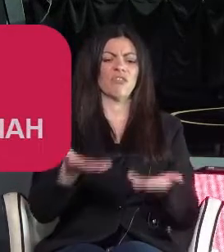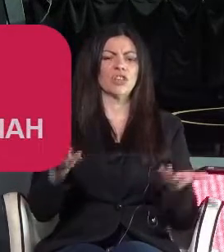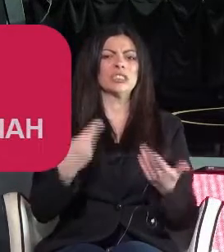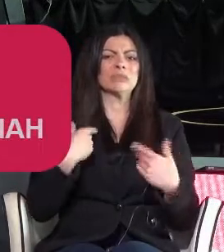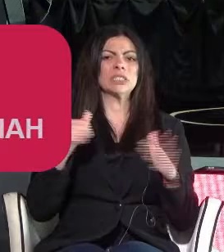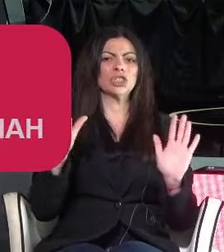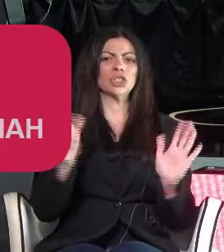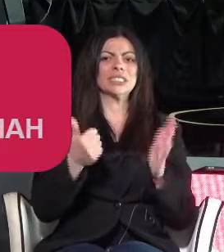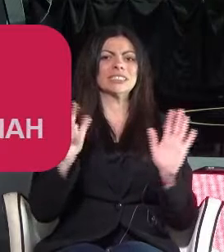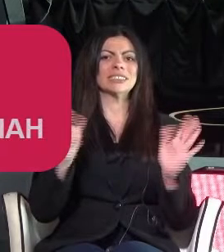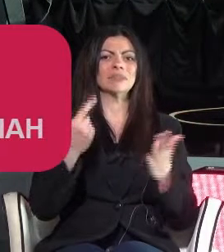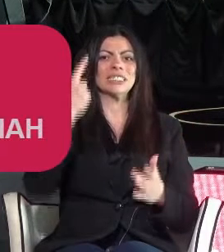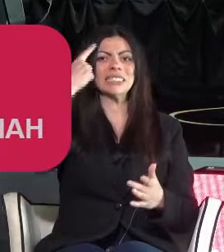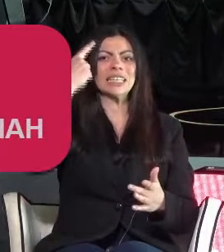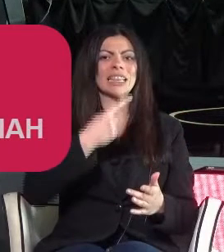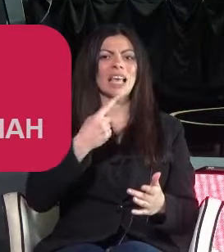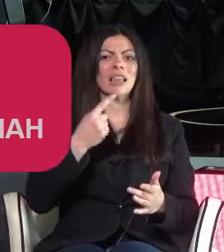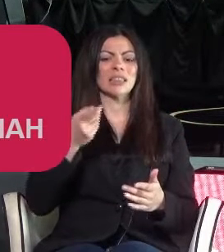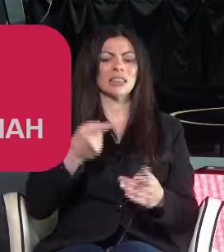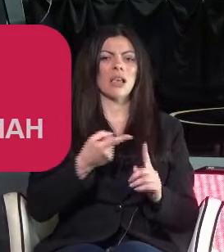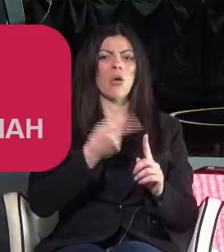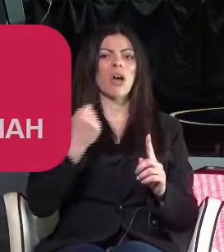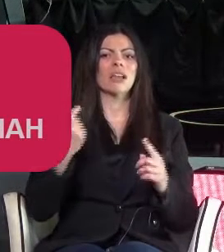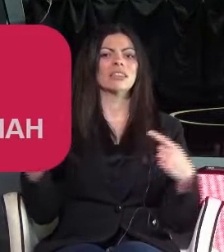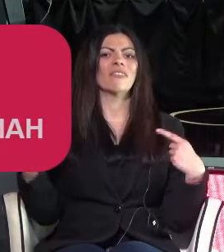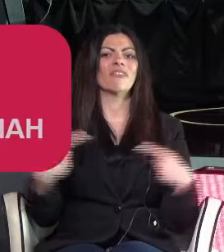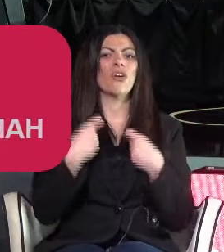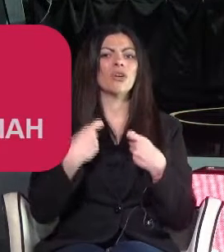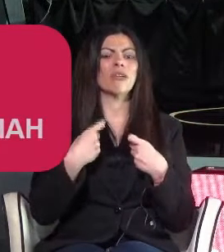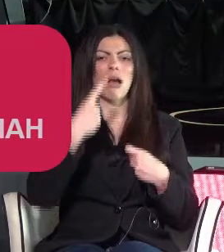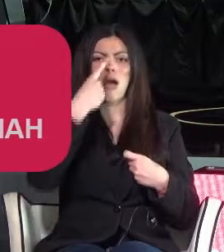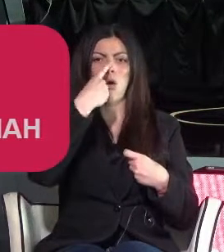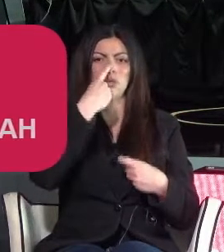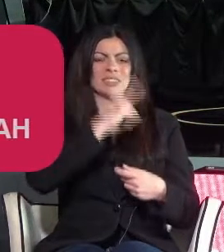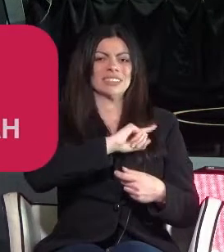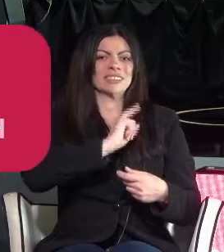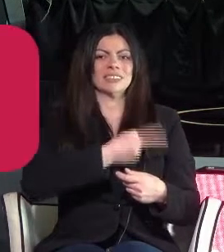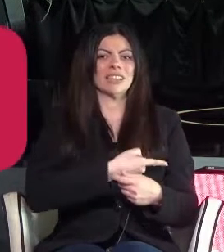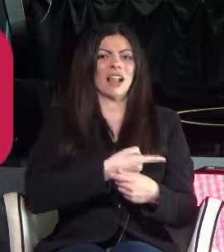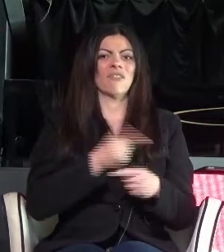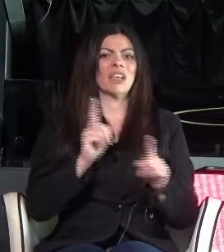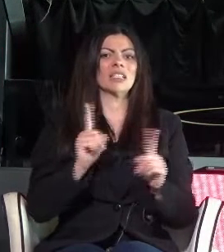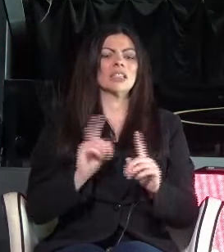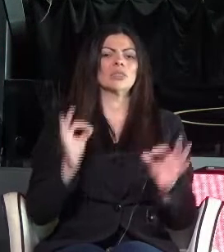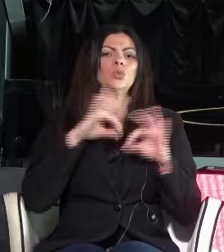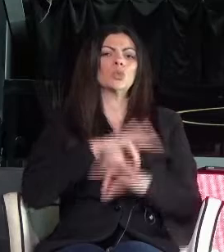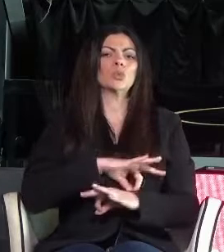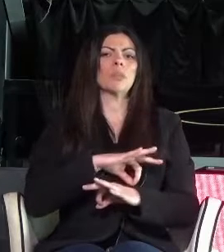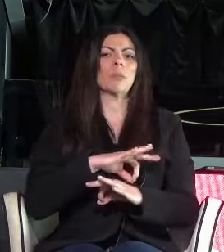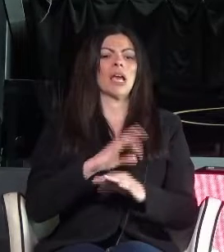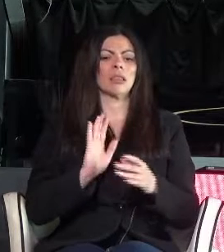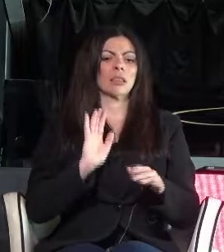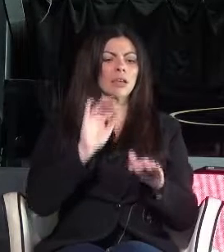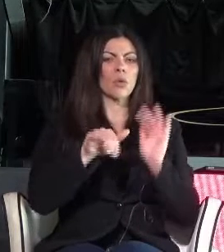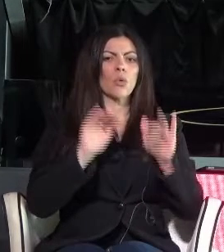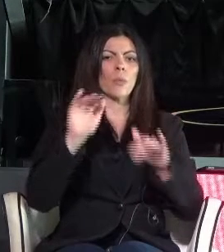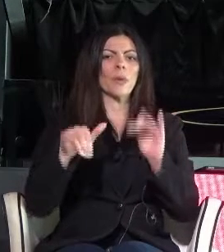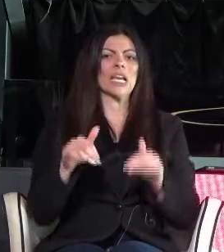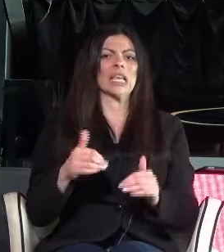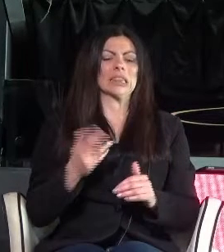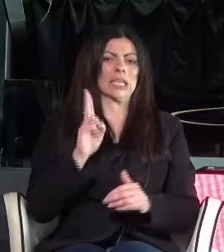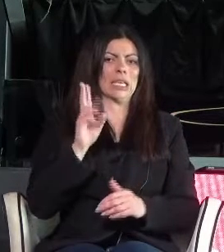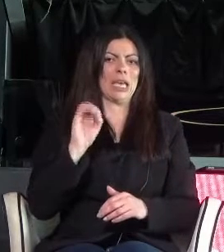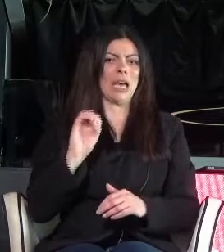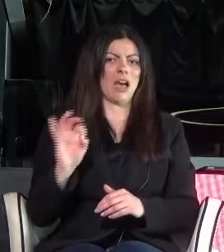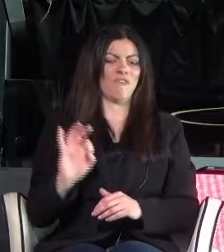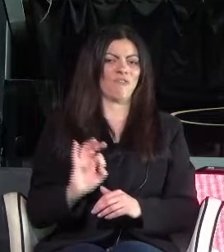even advance to occupy Kiev. And what I think, I mean, this is, I hear this opinion a lot, and I